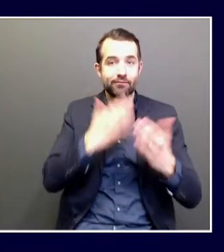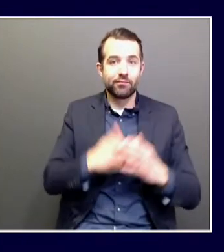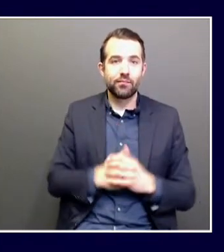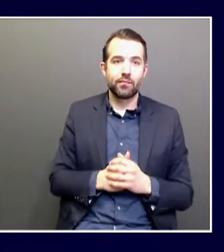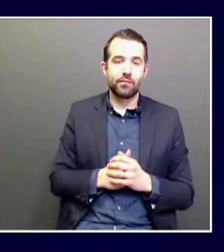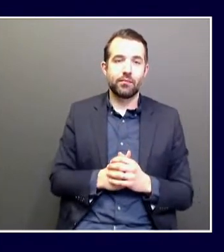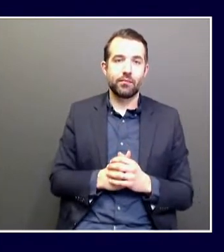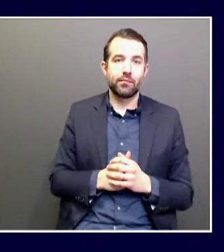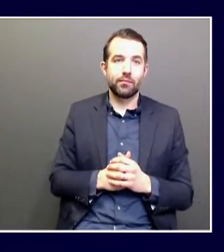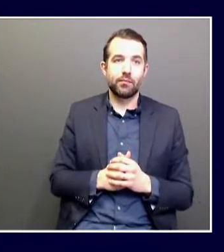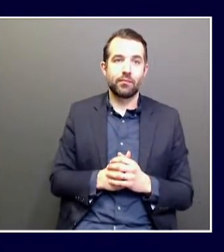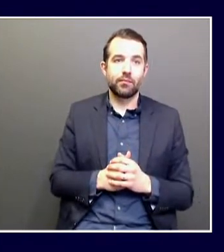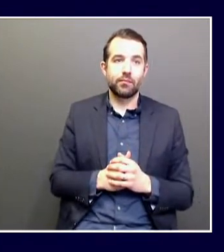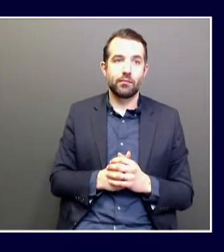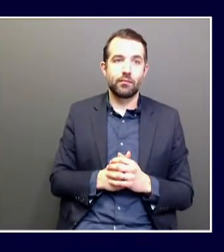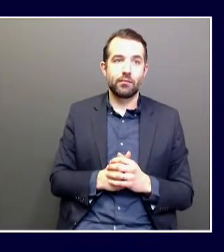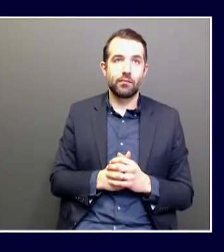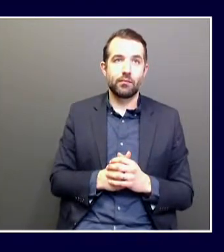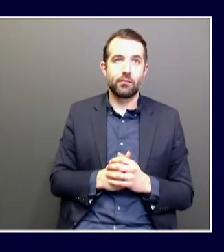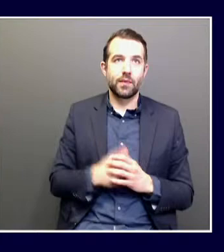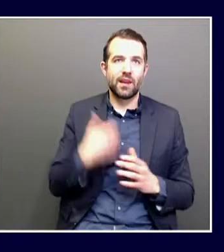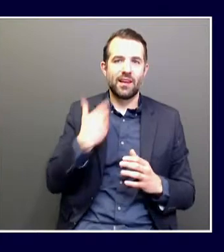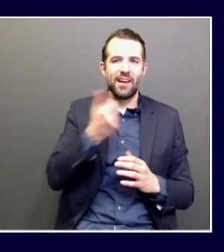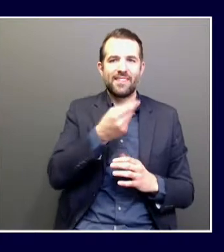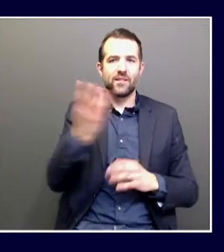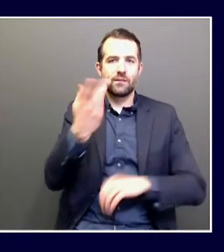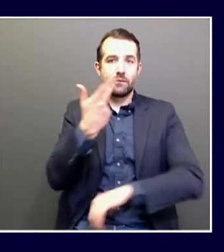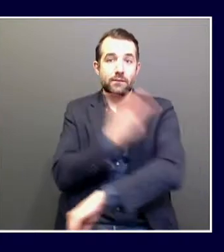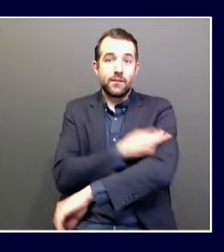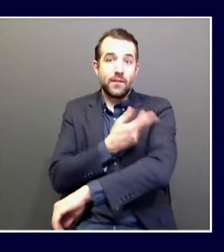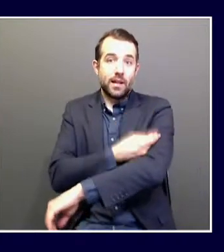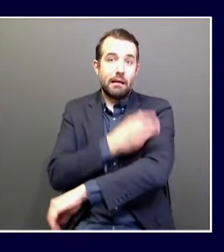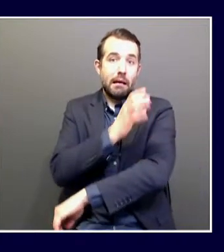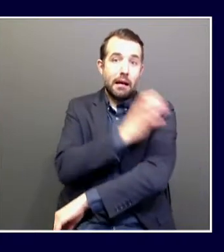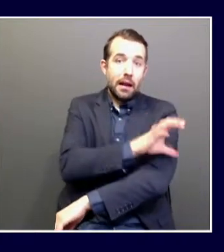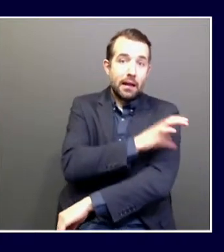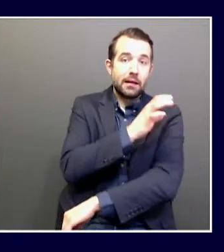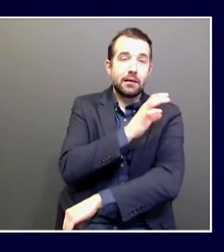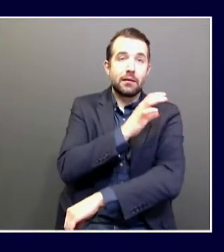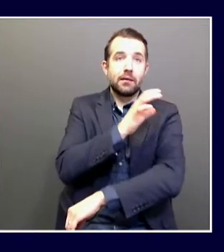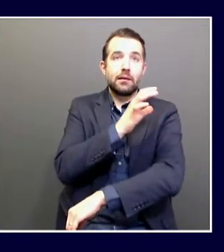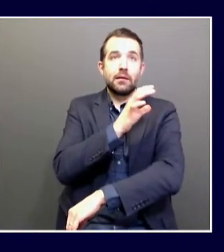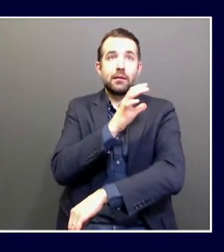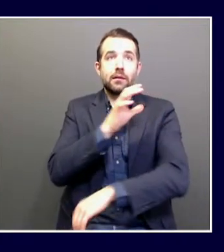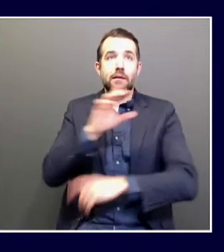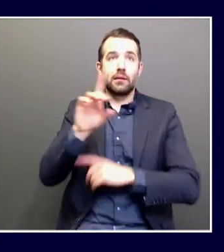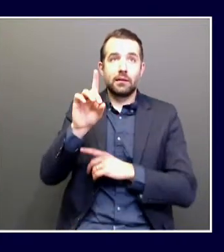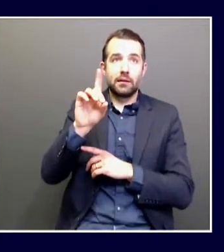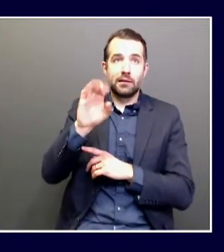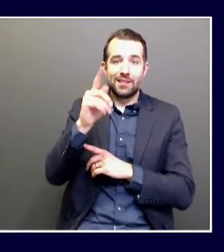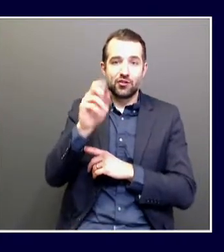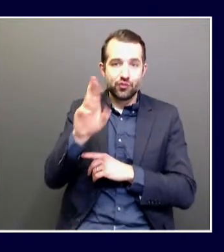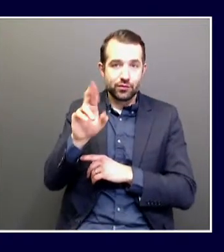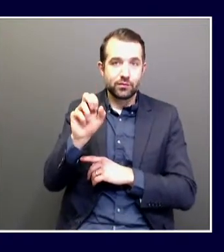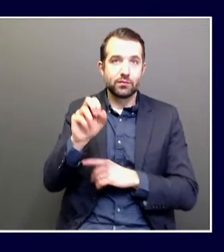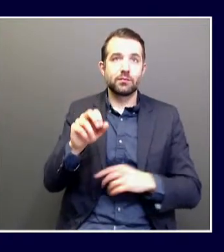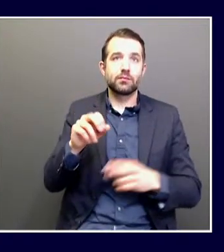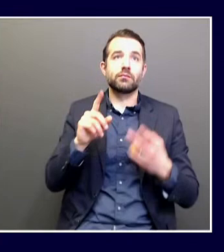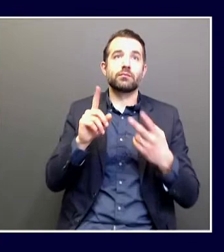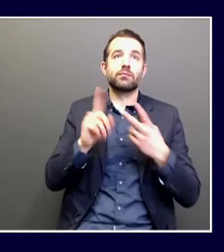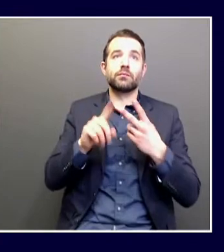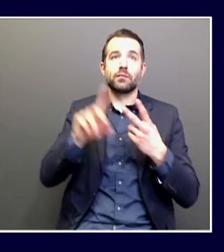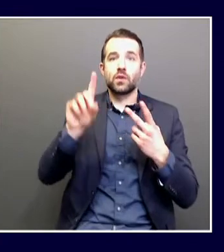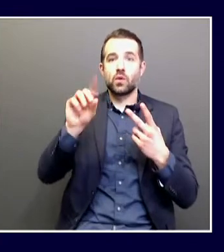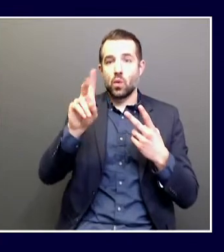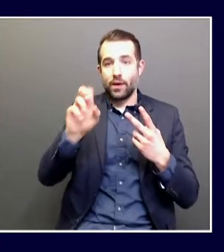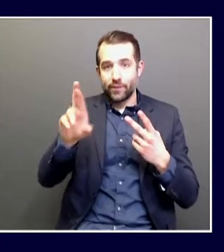were at a couple of the vaccination clinics that were, I believe, in Dexter, maybe Dover Foxcroft today. And I just wonder, I